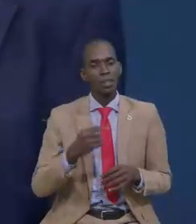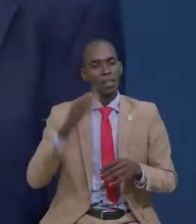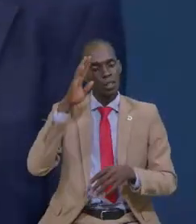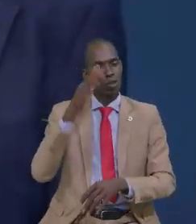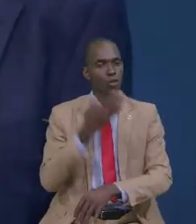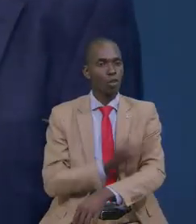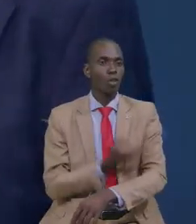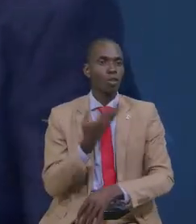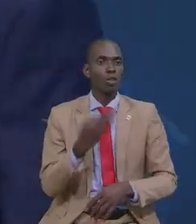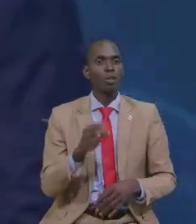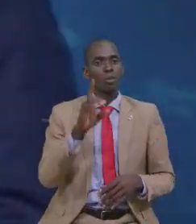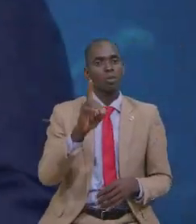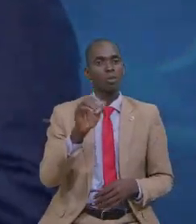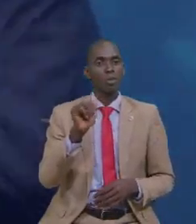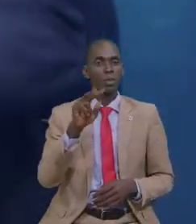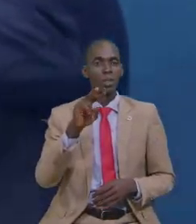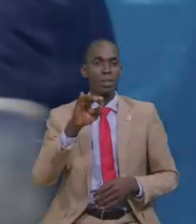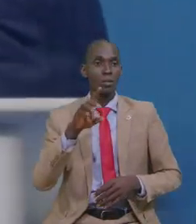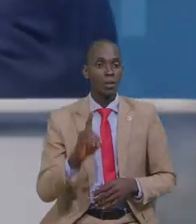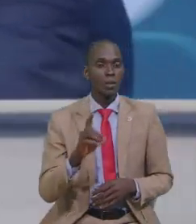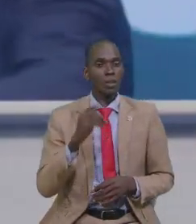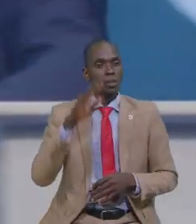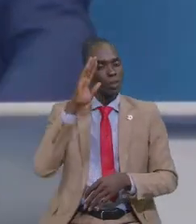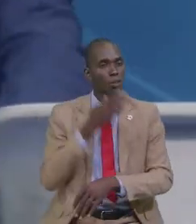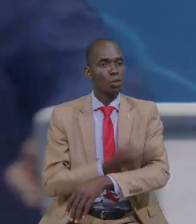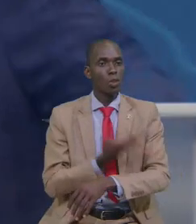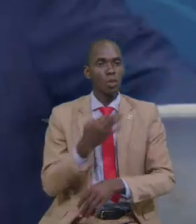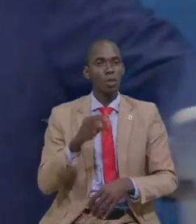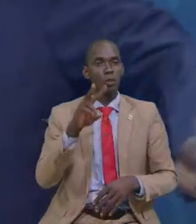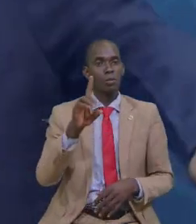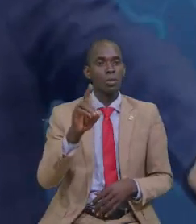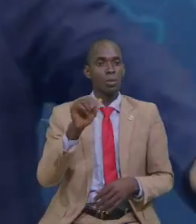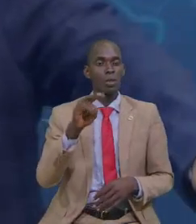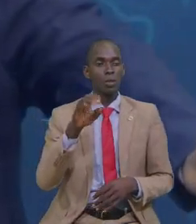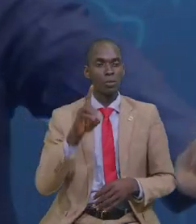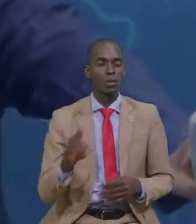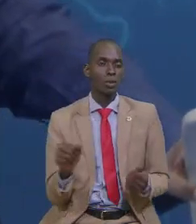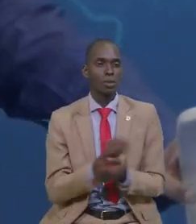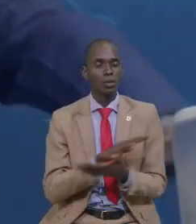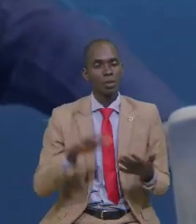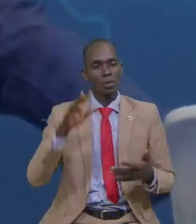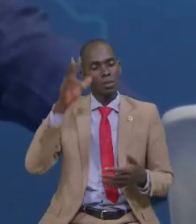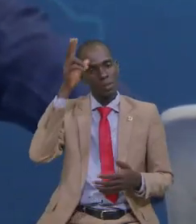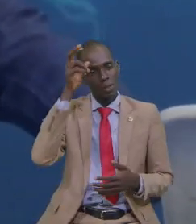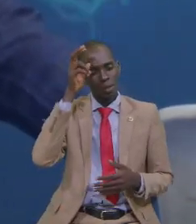David. The son of David destroyed Satan.